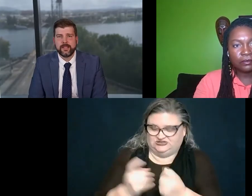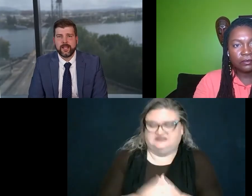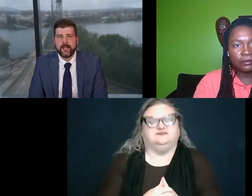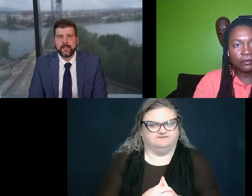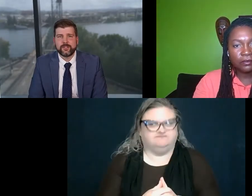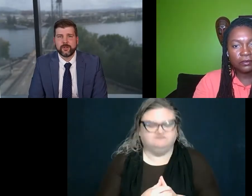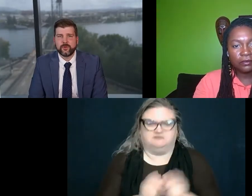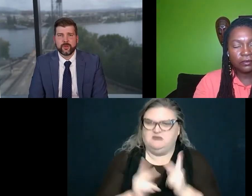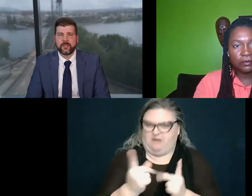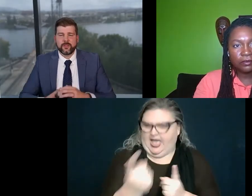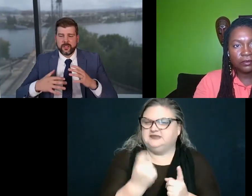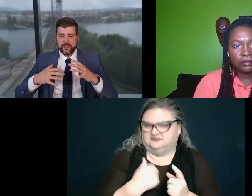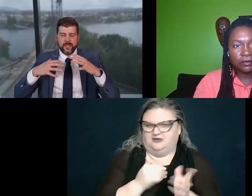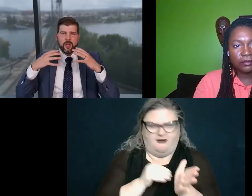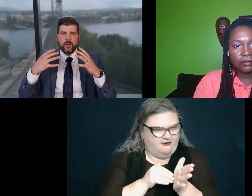time.